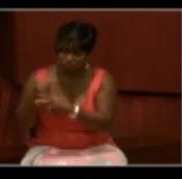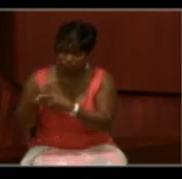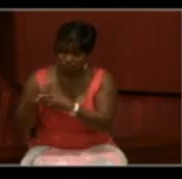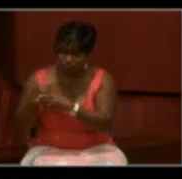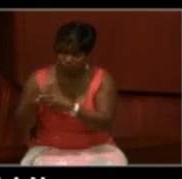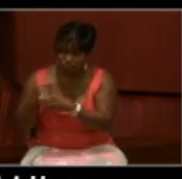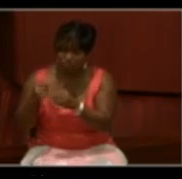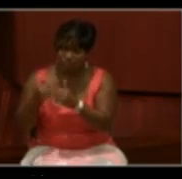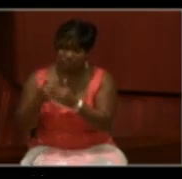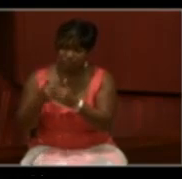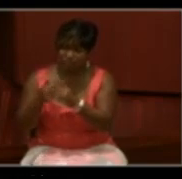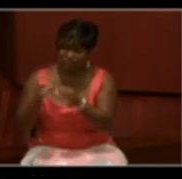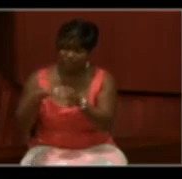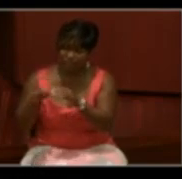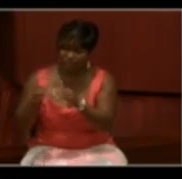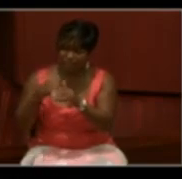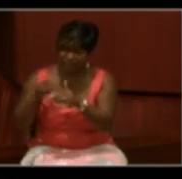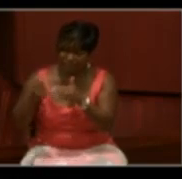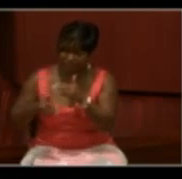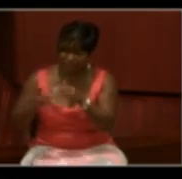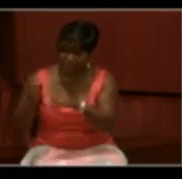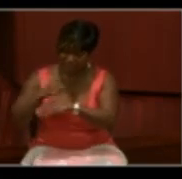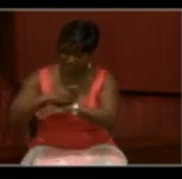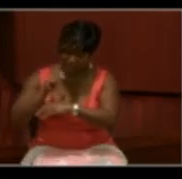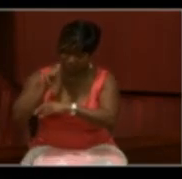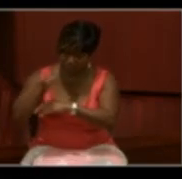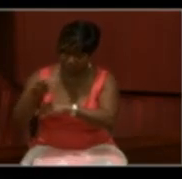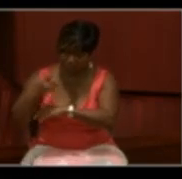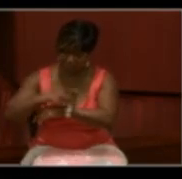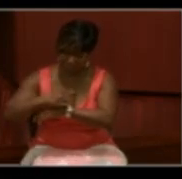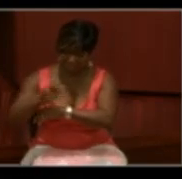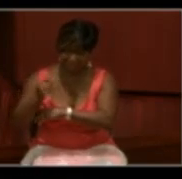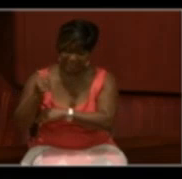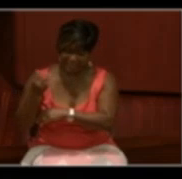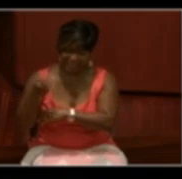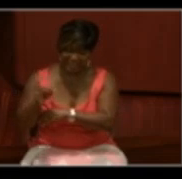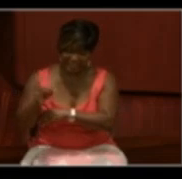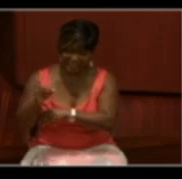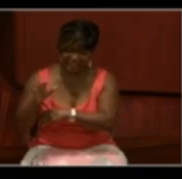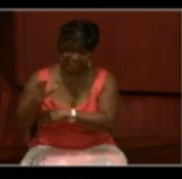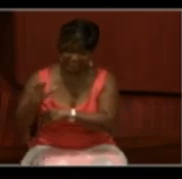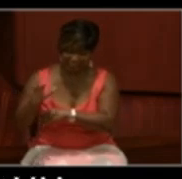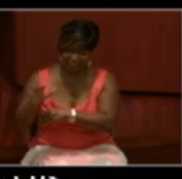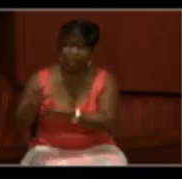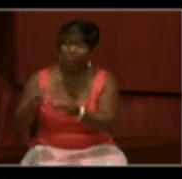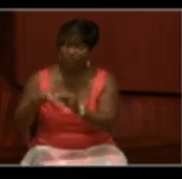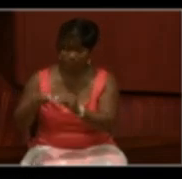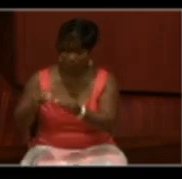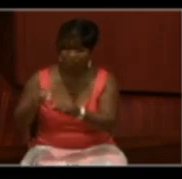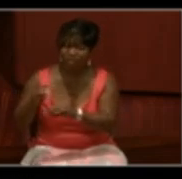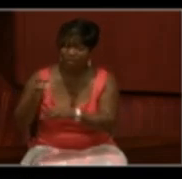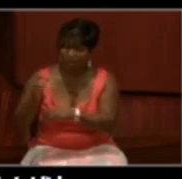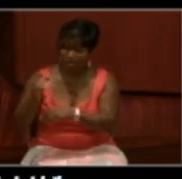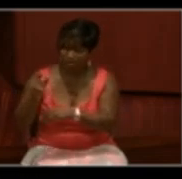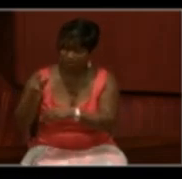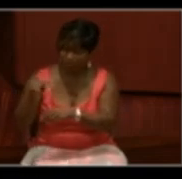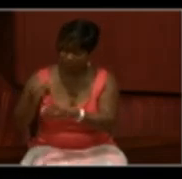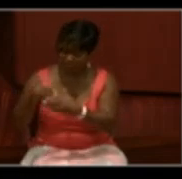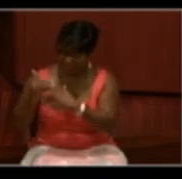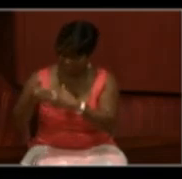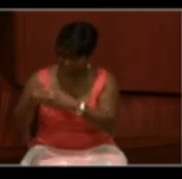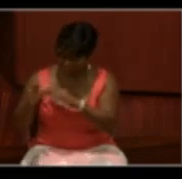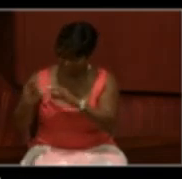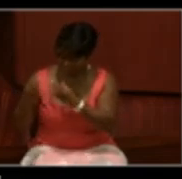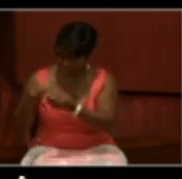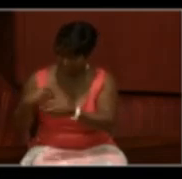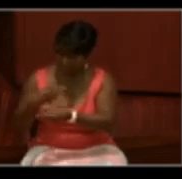with a separation date of tomorrow's date, 1951, like I just said. They're only accessible to the veteran, next of kin, or third